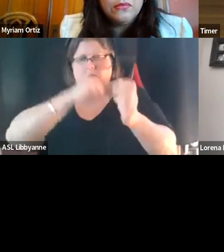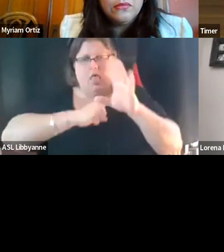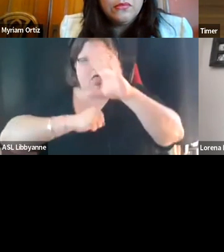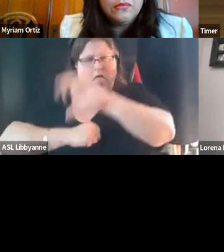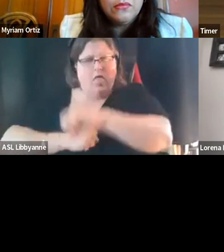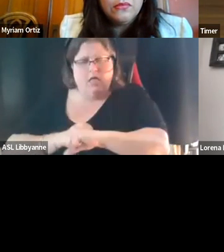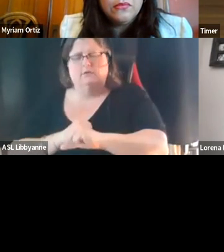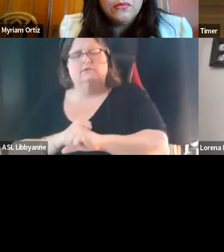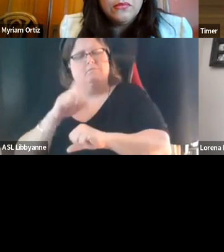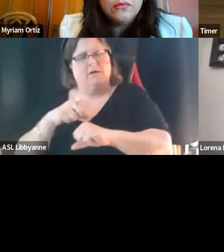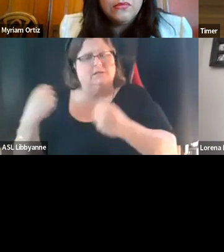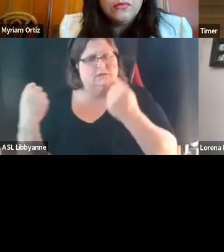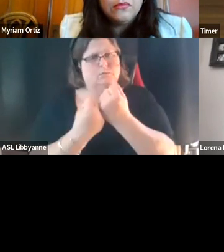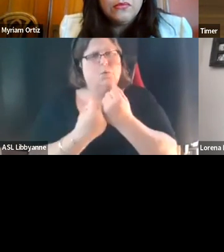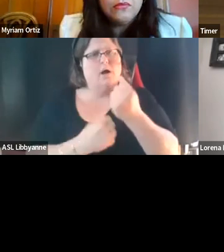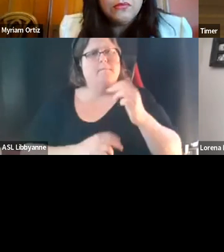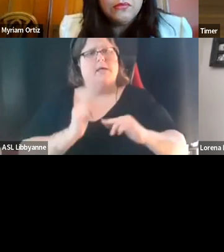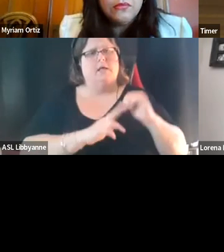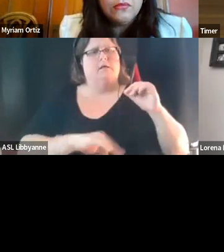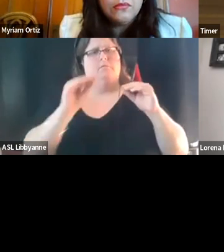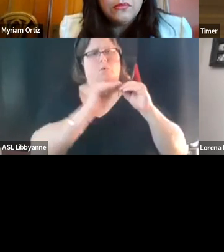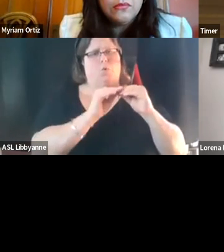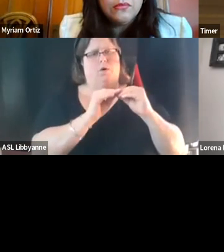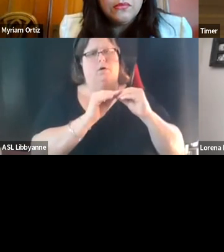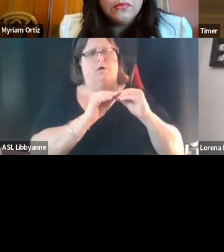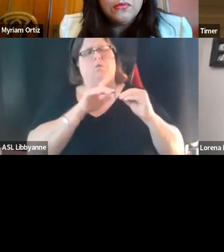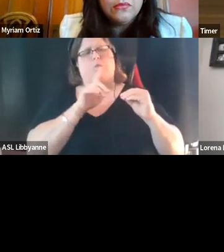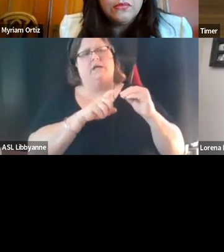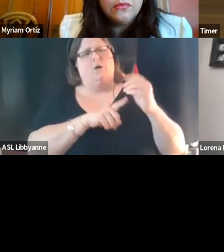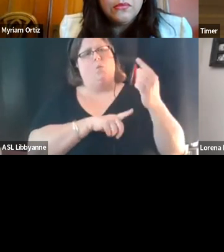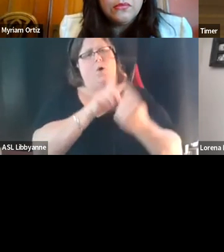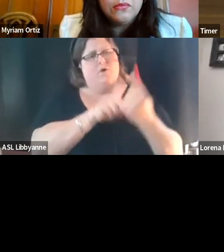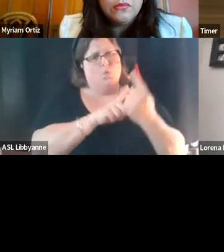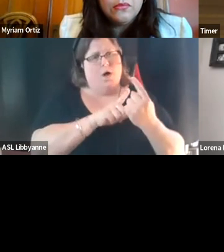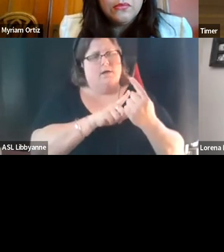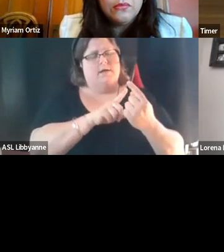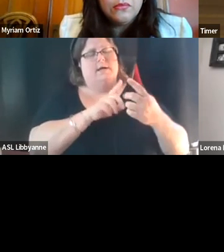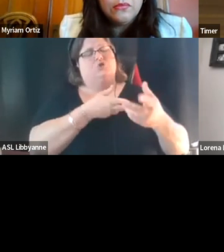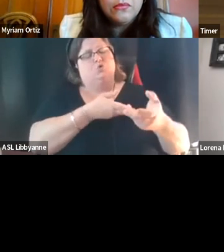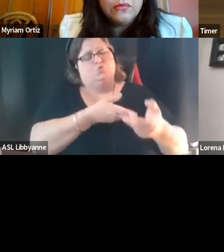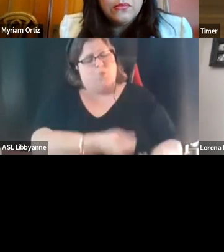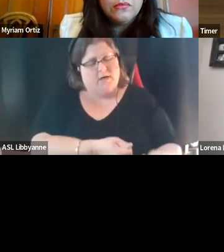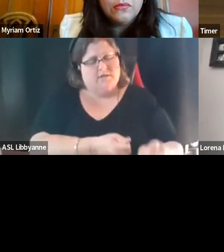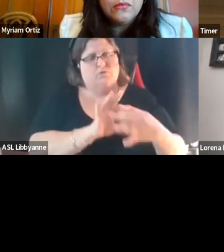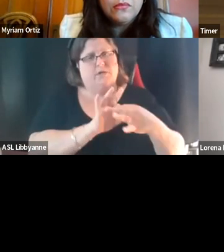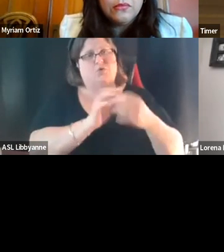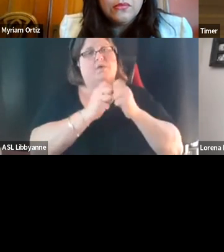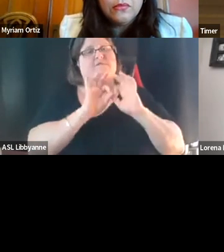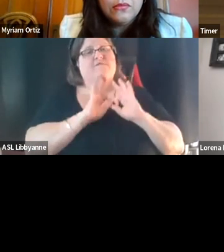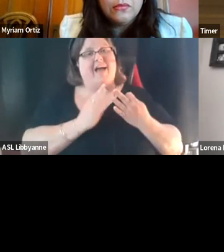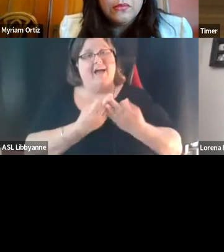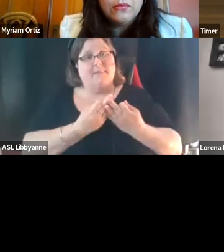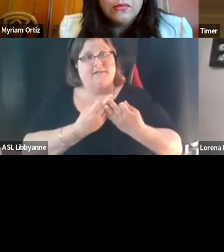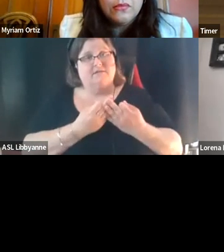superintendent to ensure that schools are going to build one-to-one intentional trusting relationships with families so that they can build that